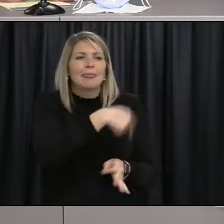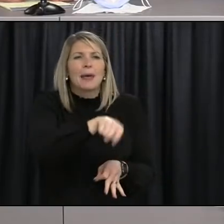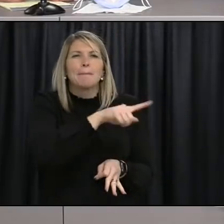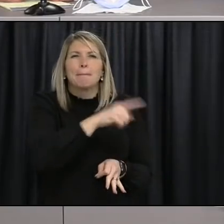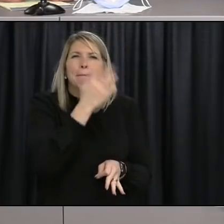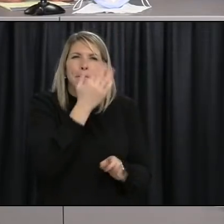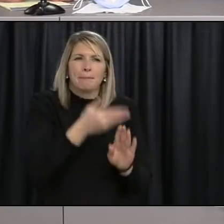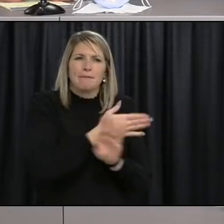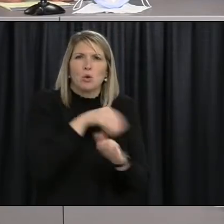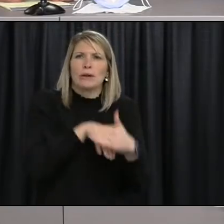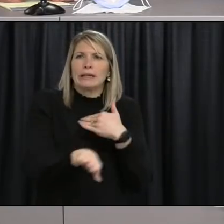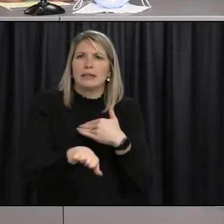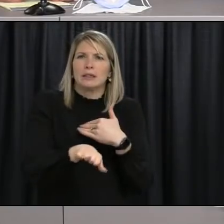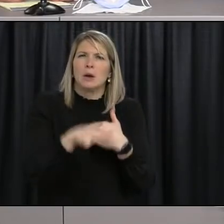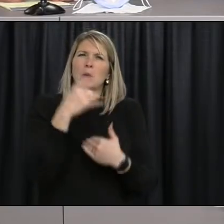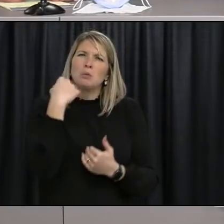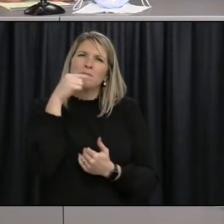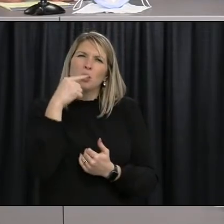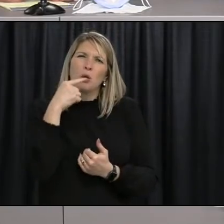So